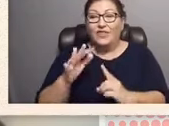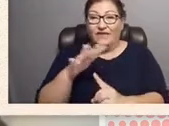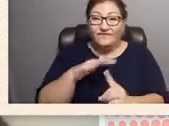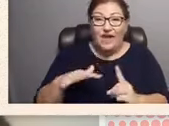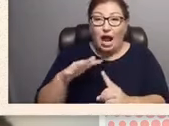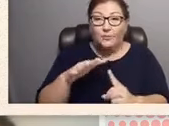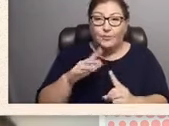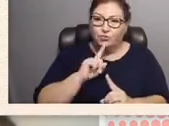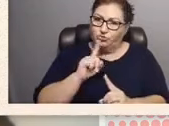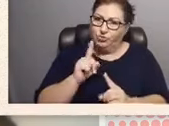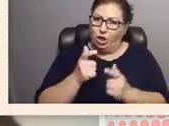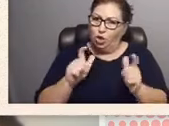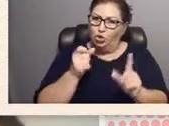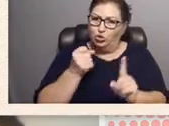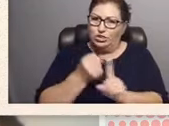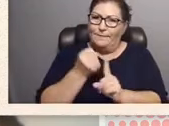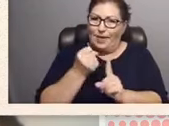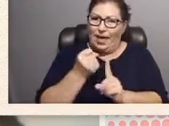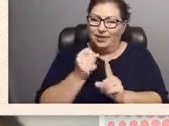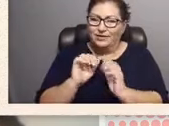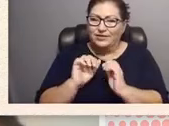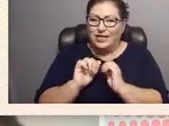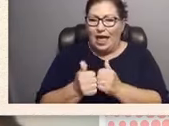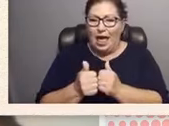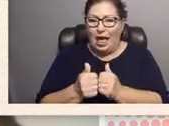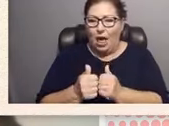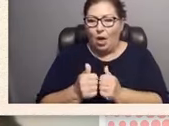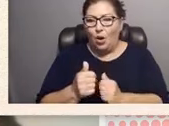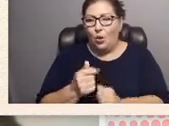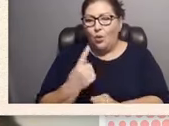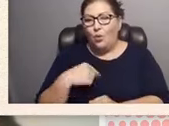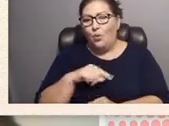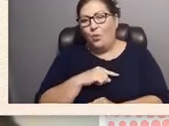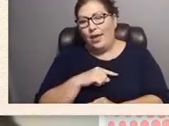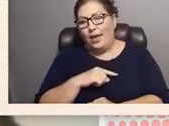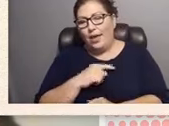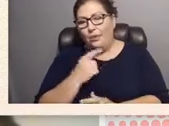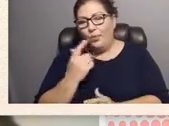to how we were. Um,